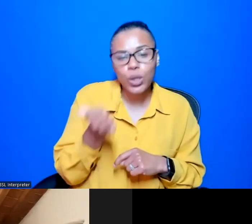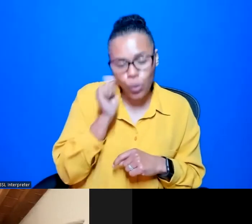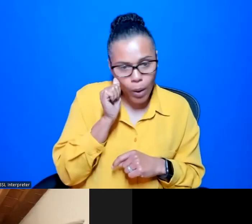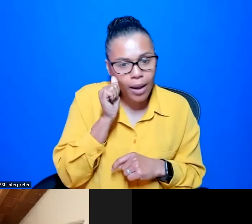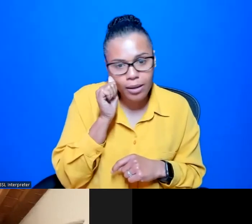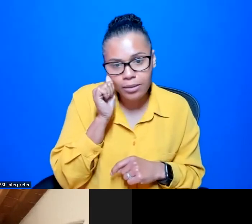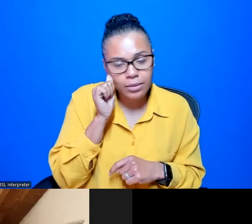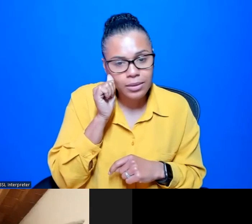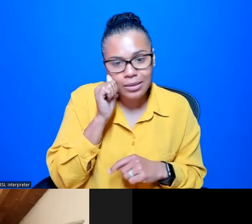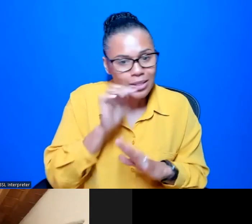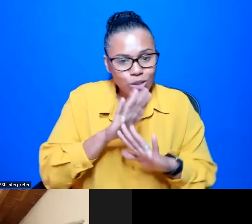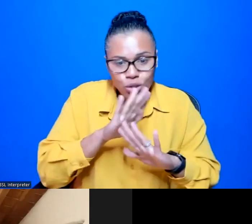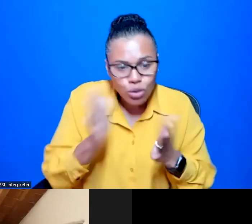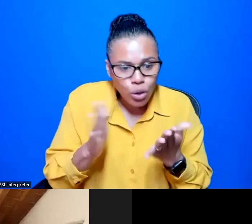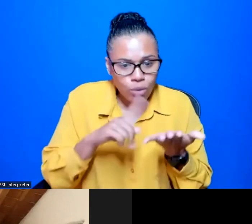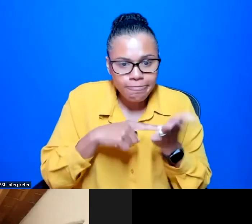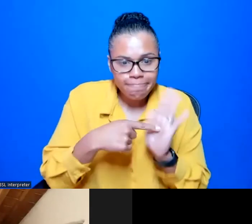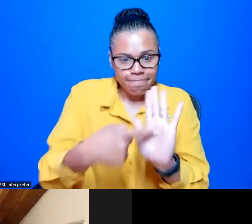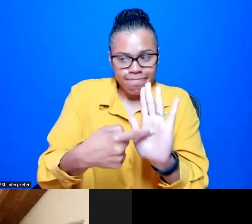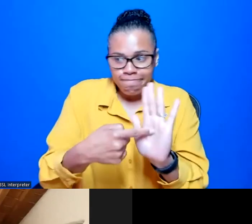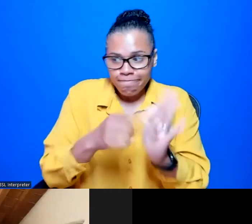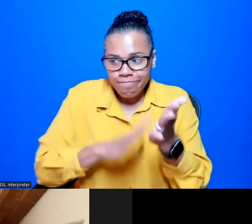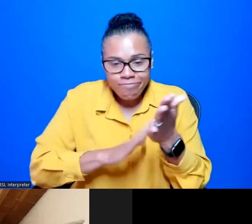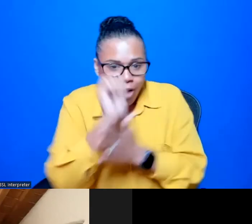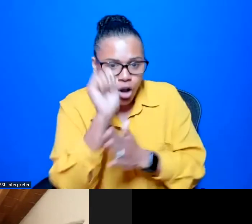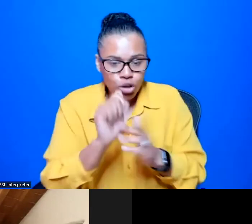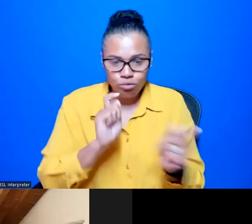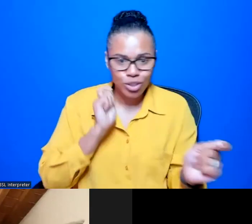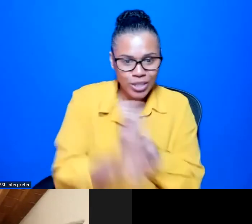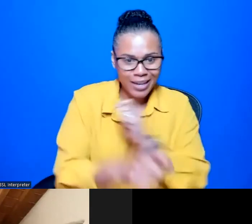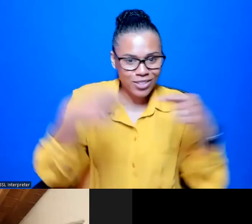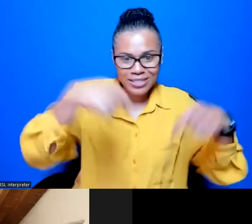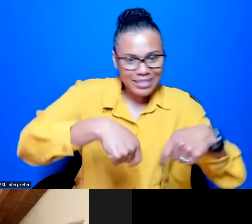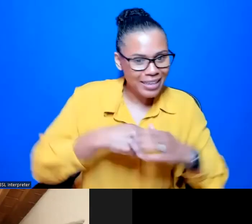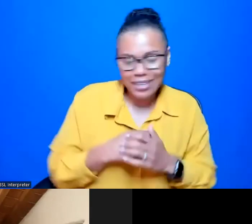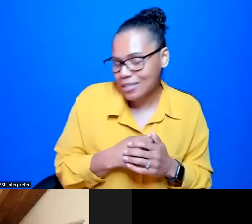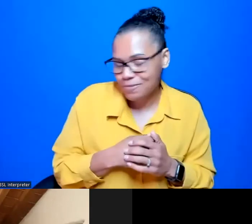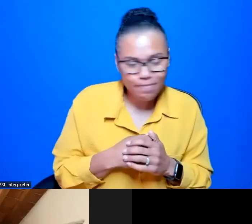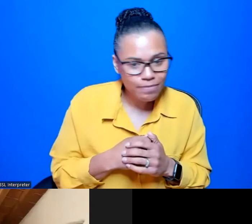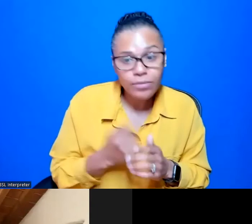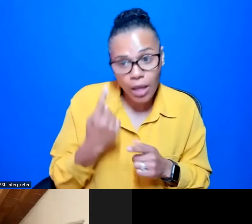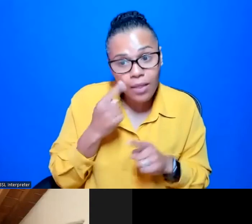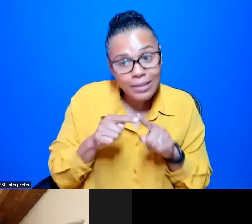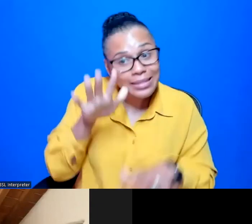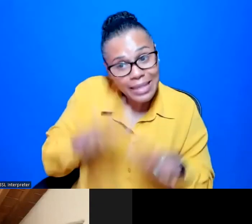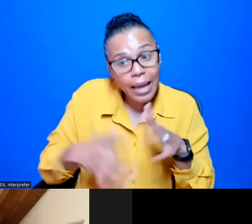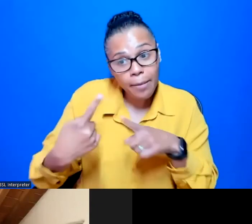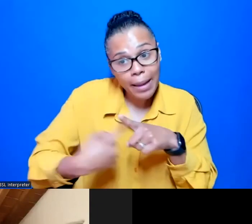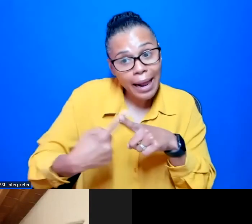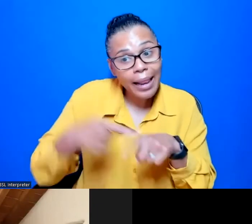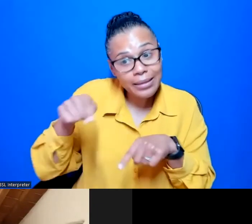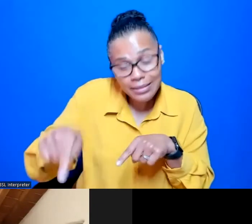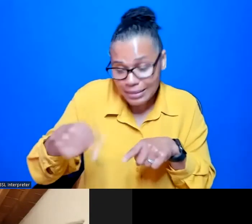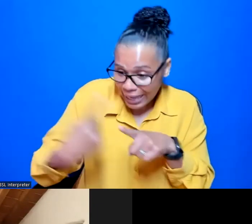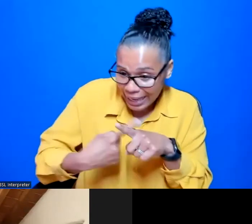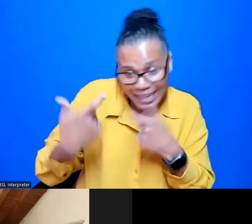reflecting the culture changes that are happening over here. And I think that's the same in England. England is still ahead,